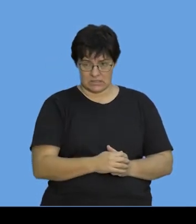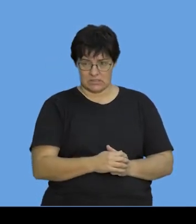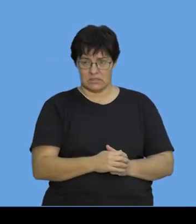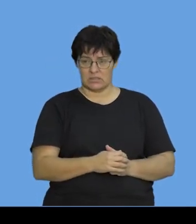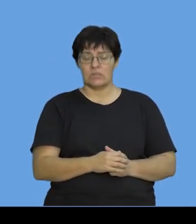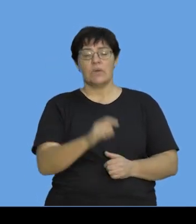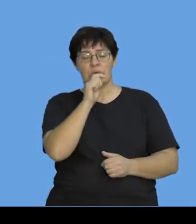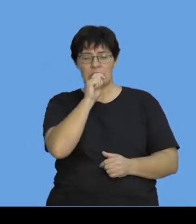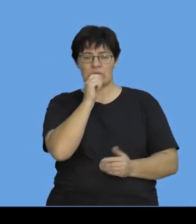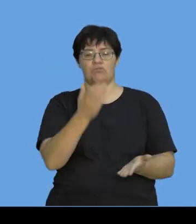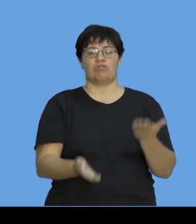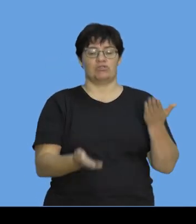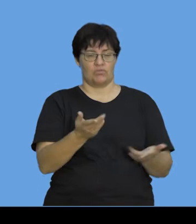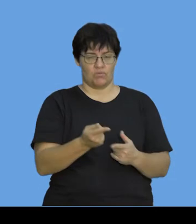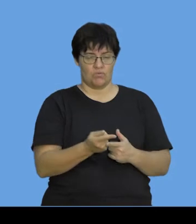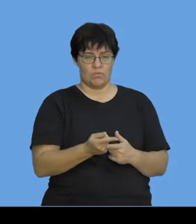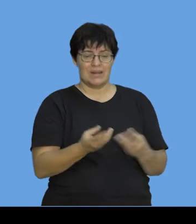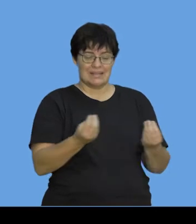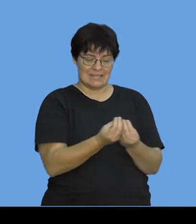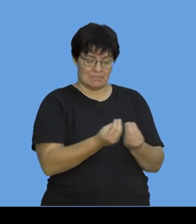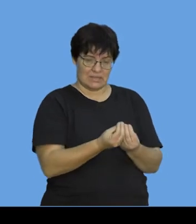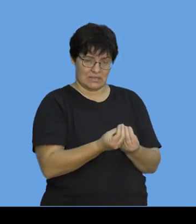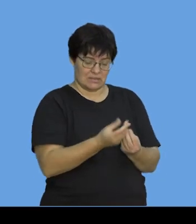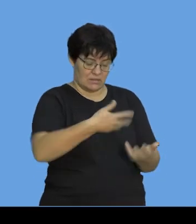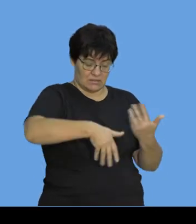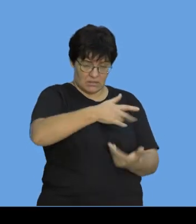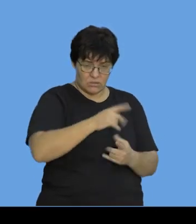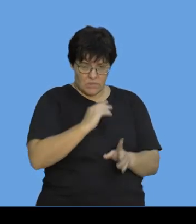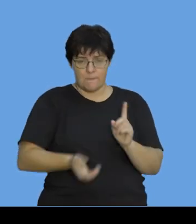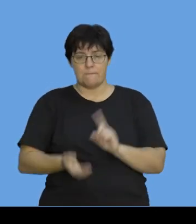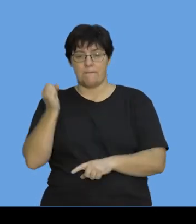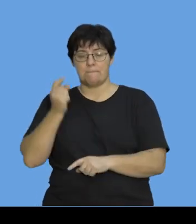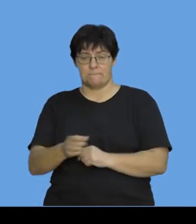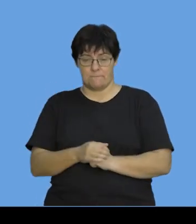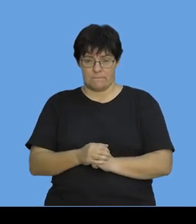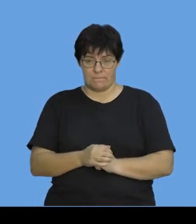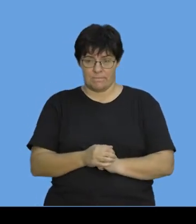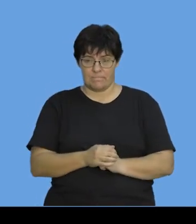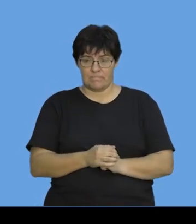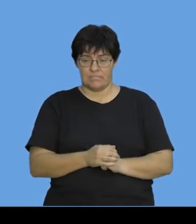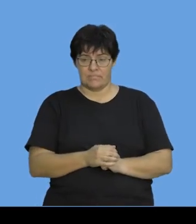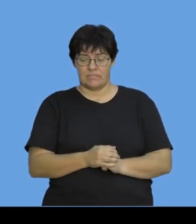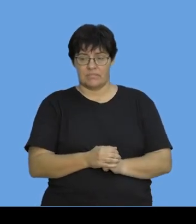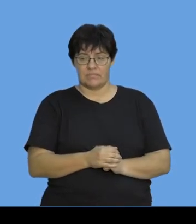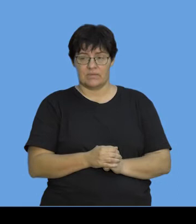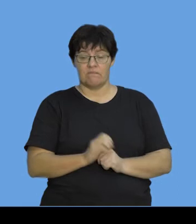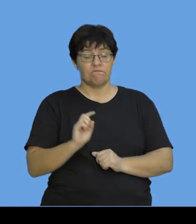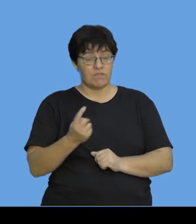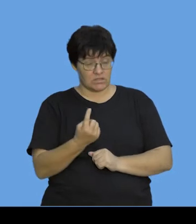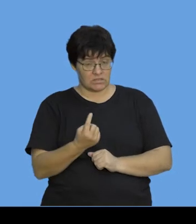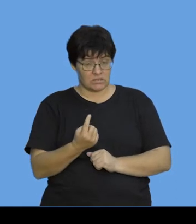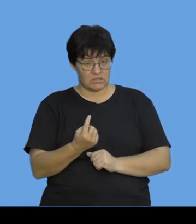the stoichiometric ratio in which these substances react to try and determine that. But before we do that, first of all, we need